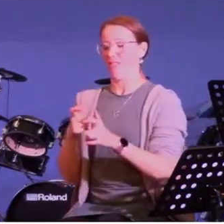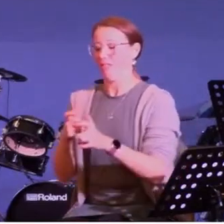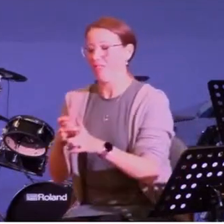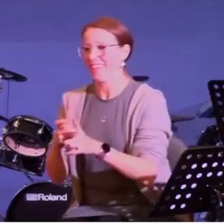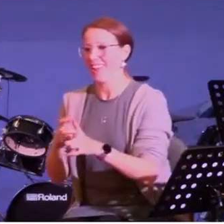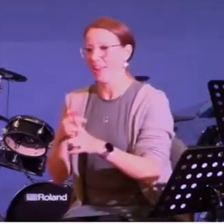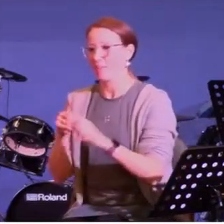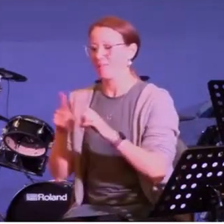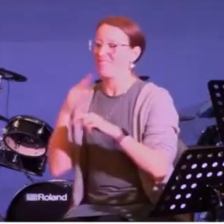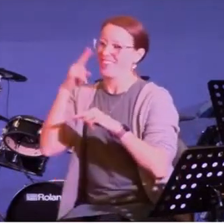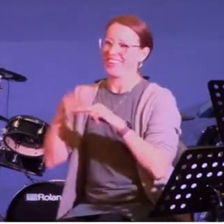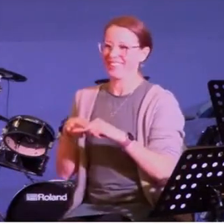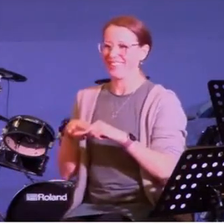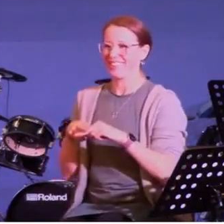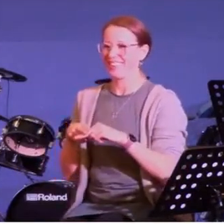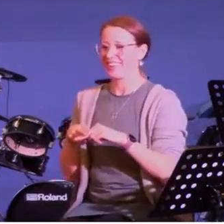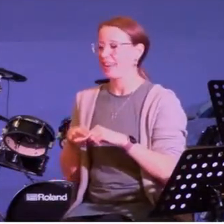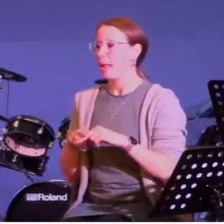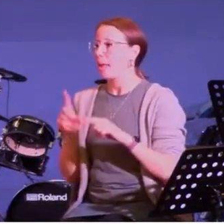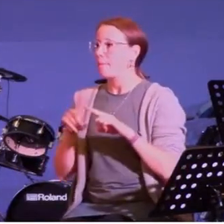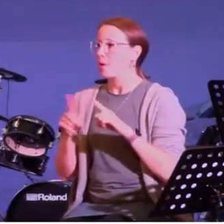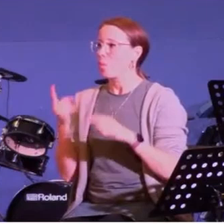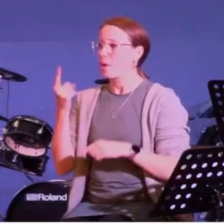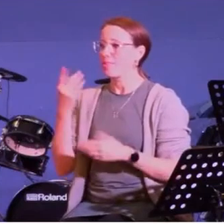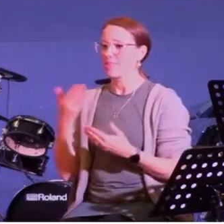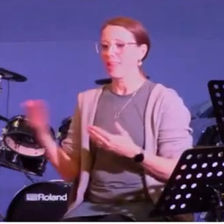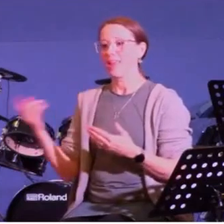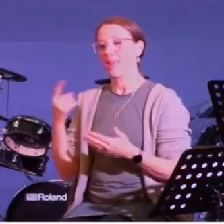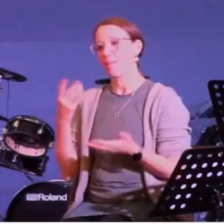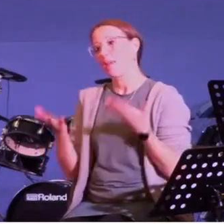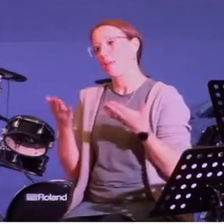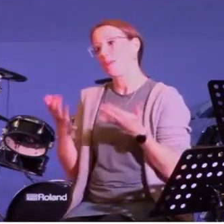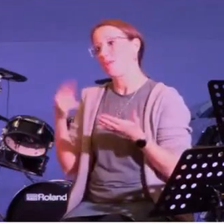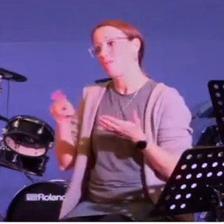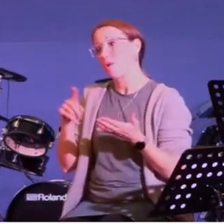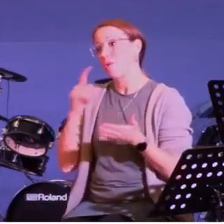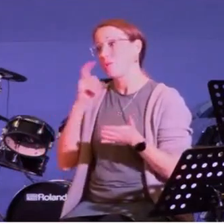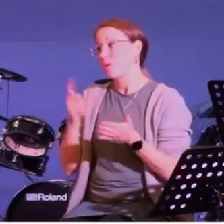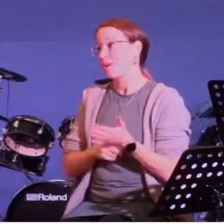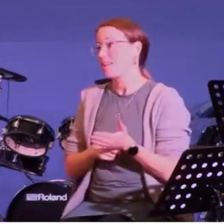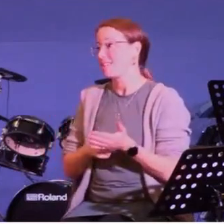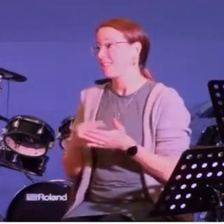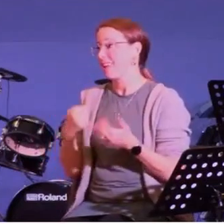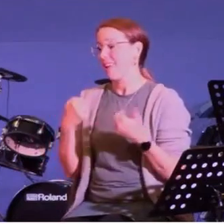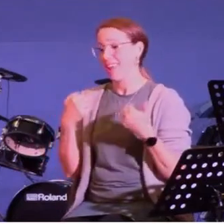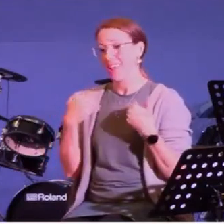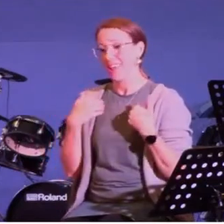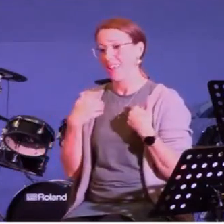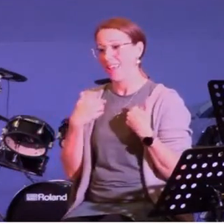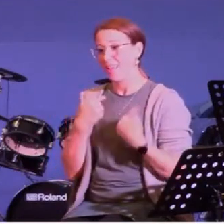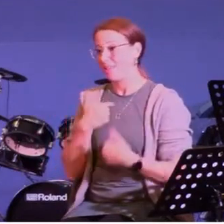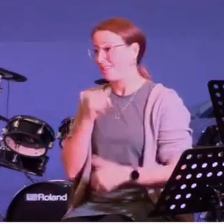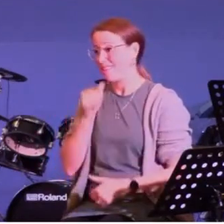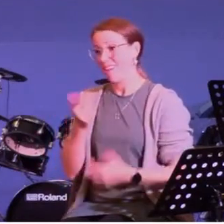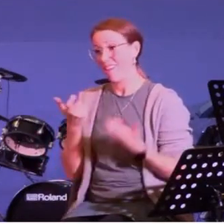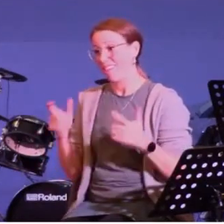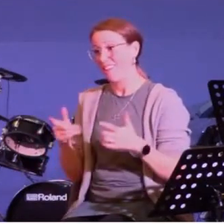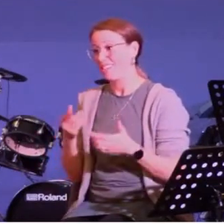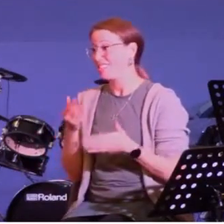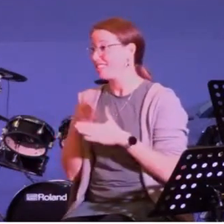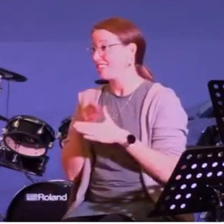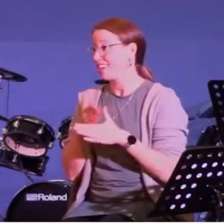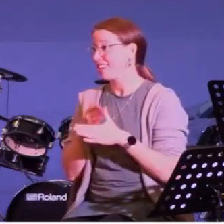One thing, though, you may have noticed is that there's not a lot for me to share tonight. And this is